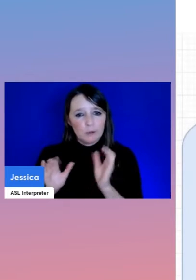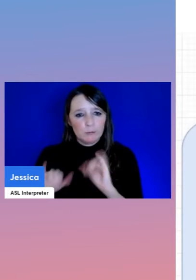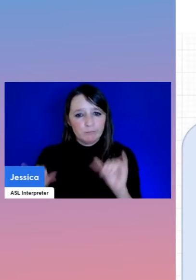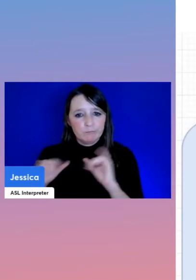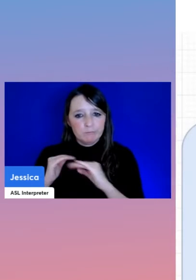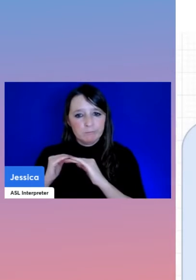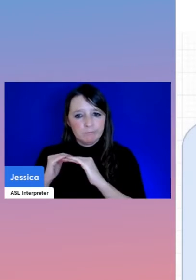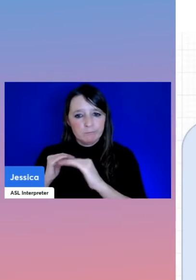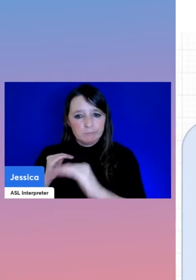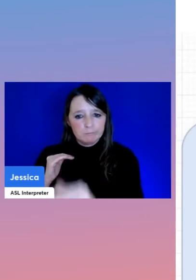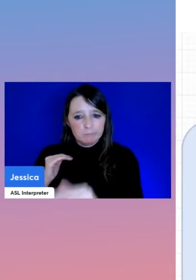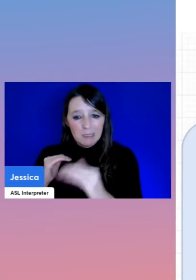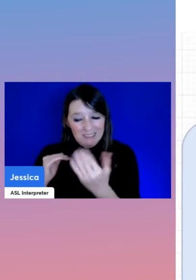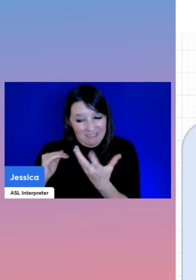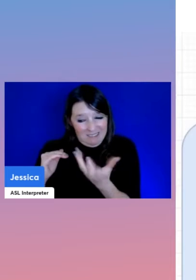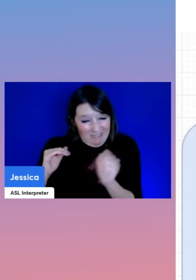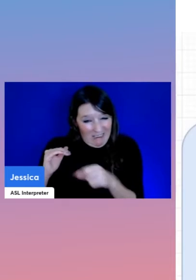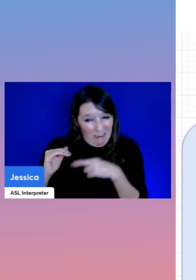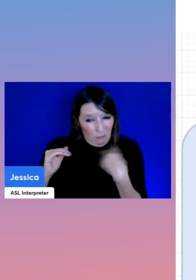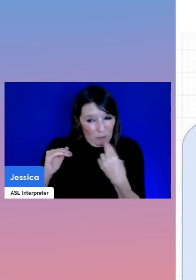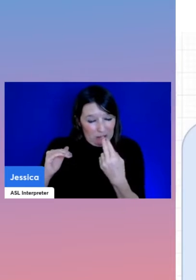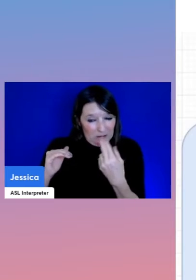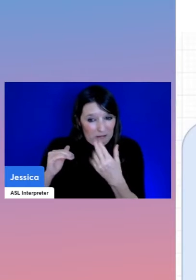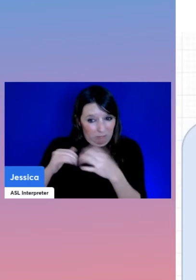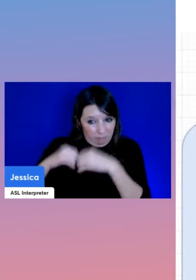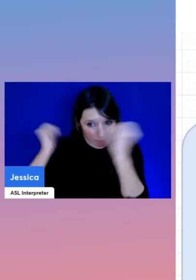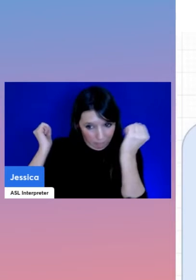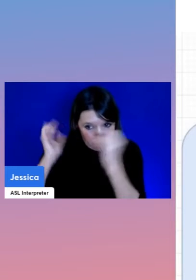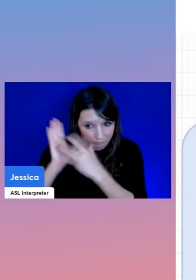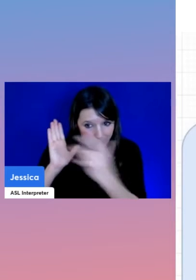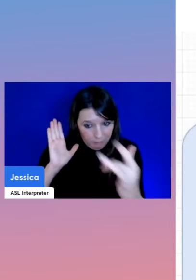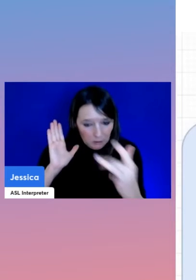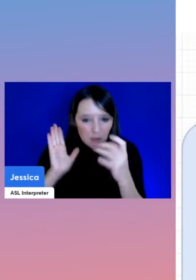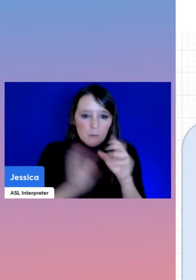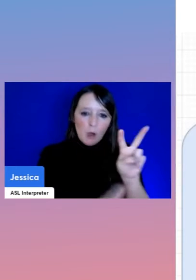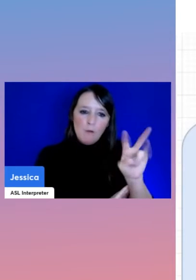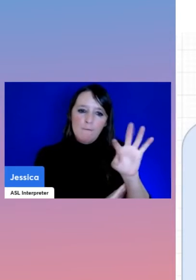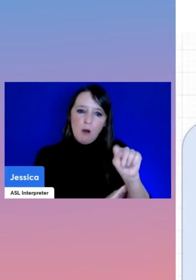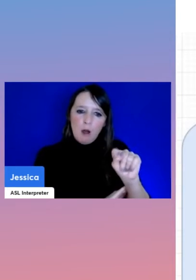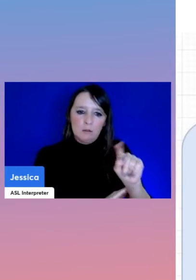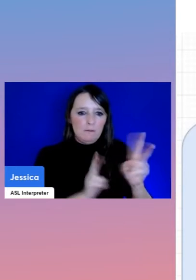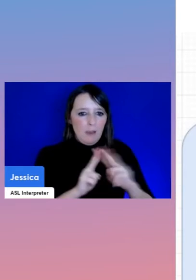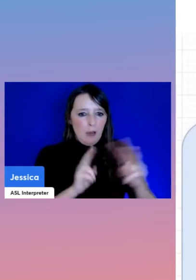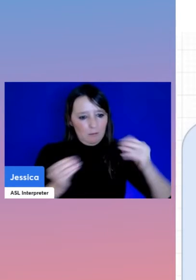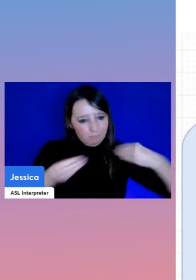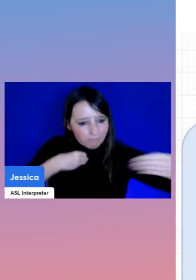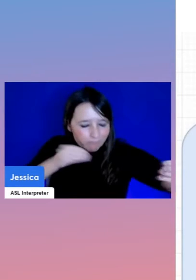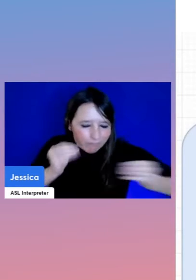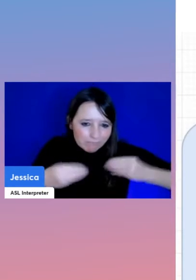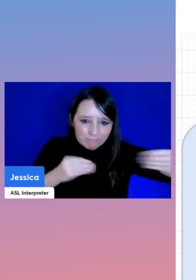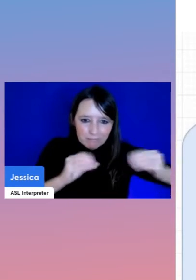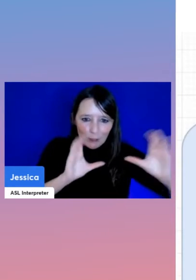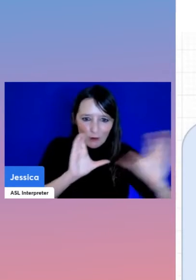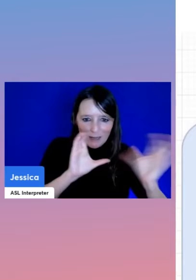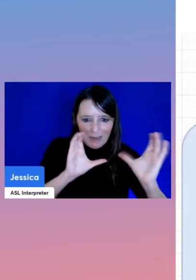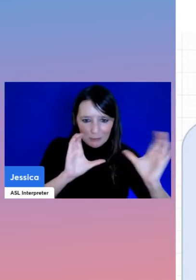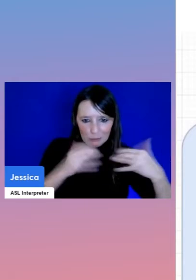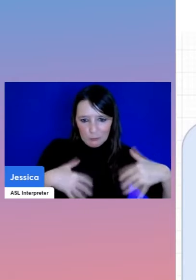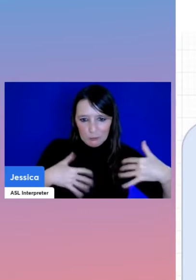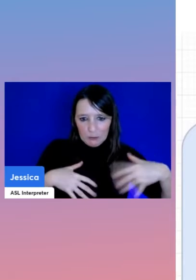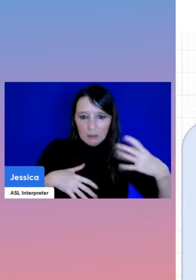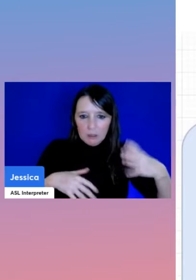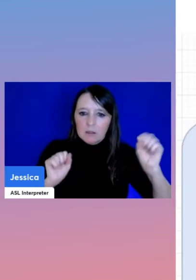a risk if compromised, Vault generates short-lived dynamic credentials, reducing the likelihood of